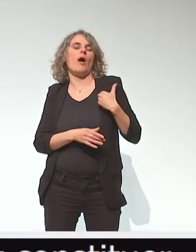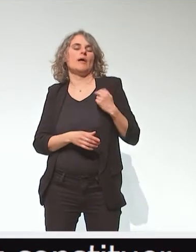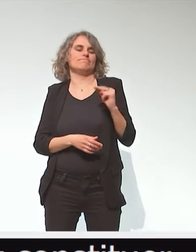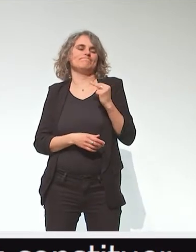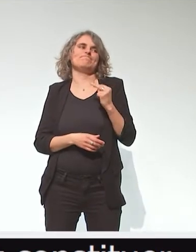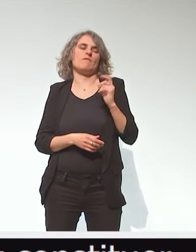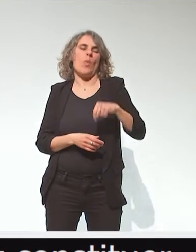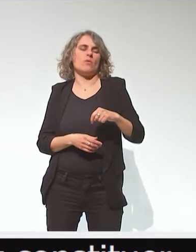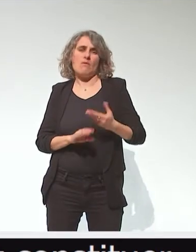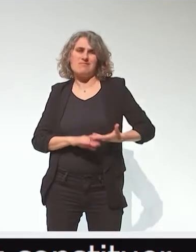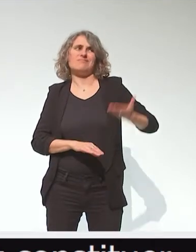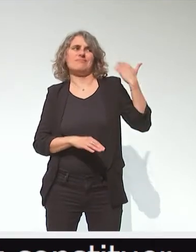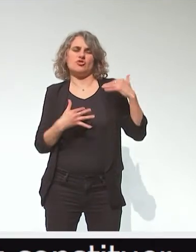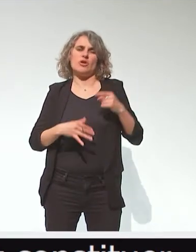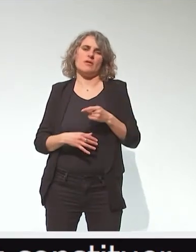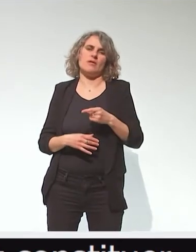momentum